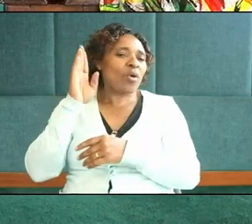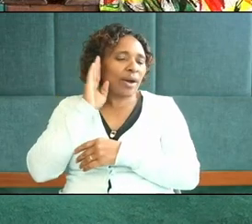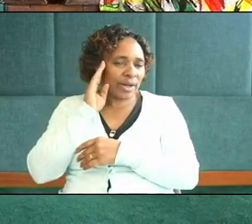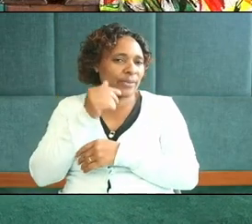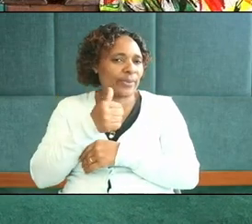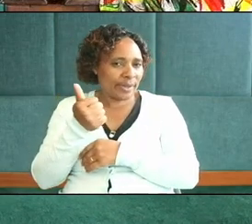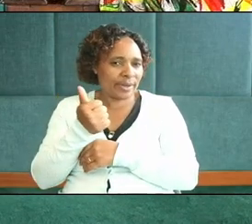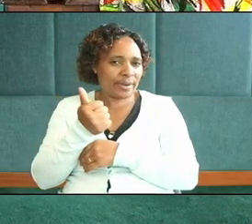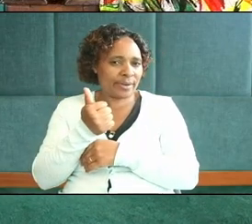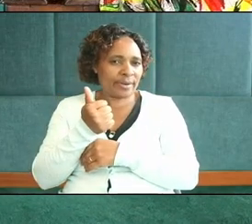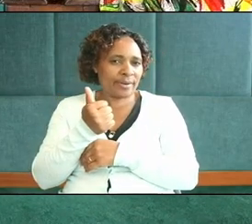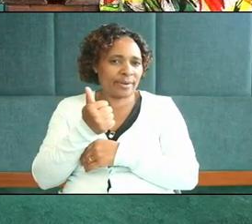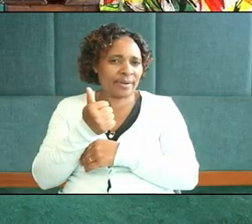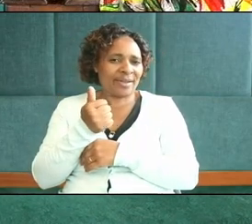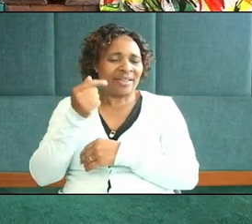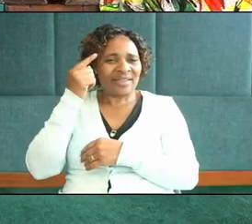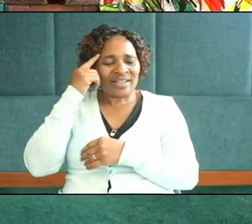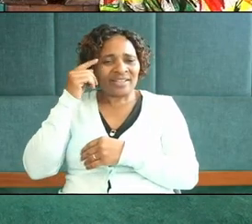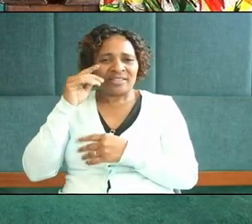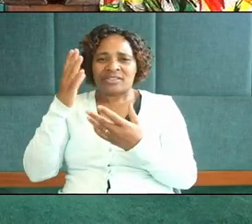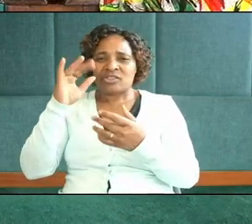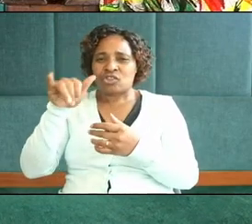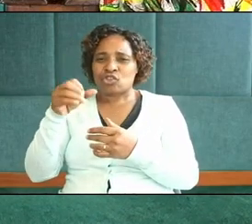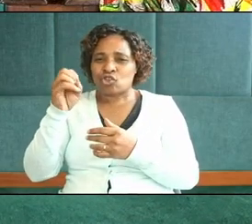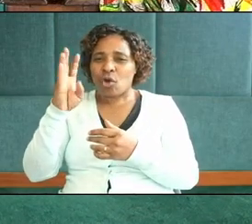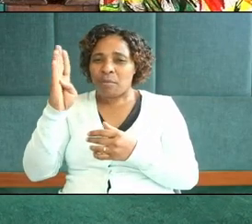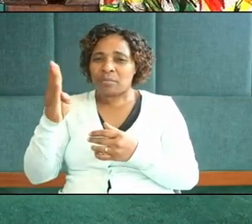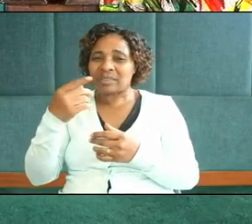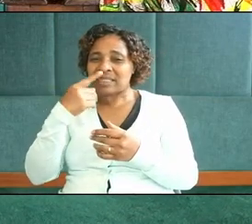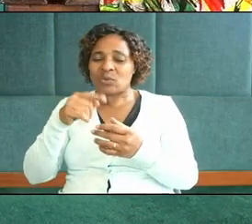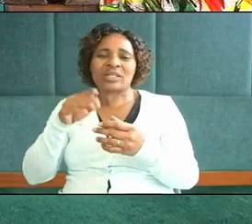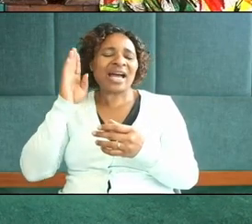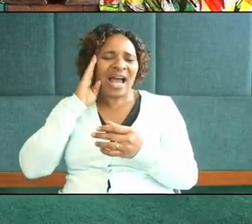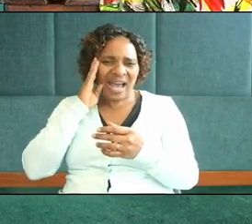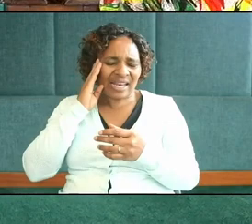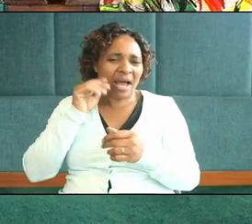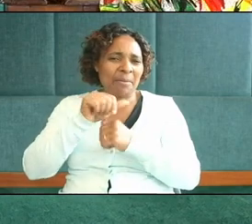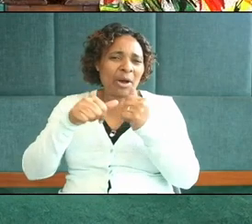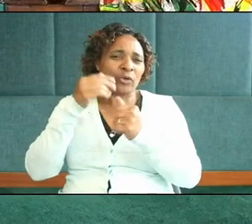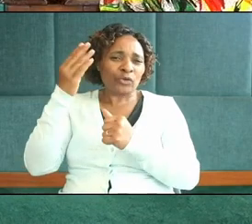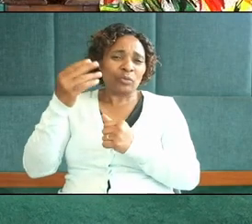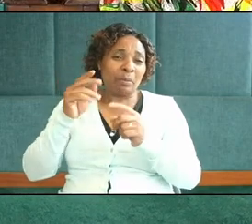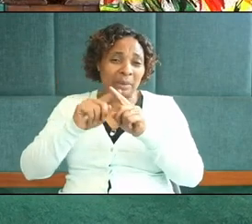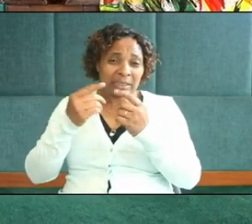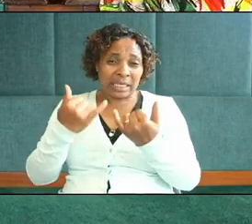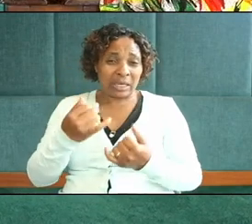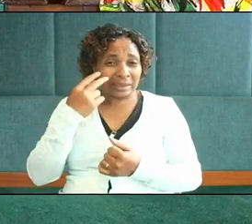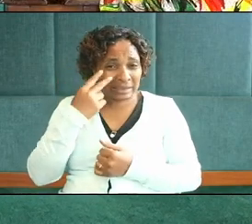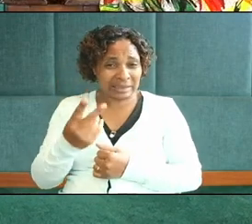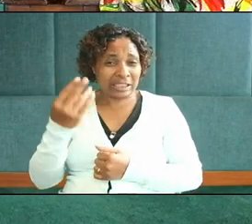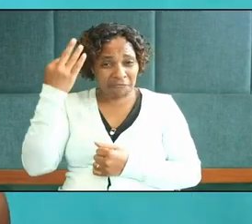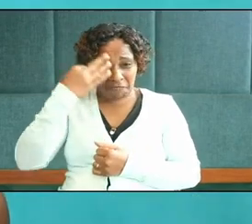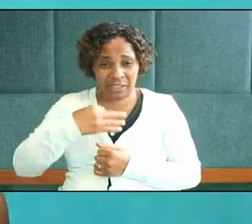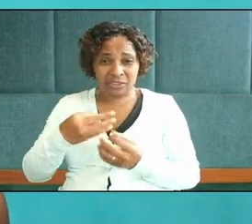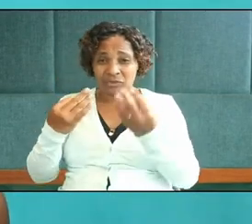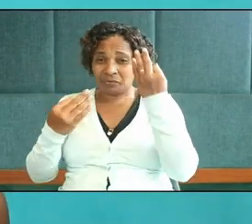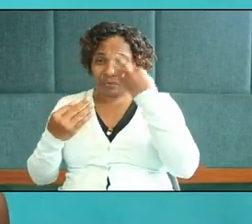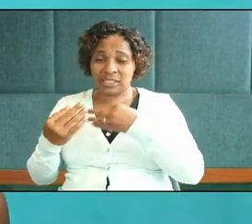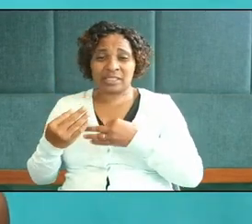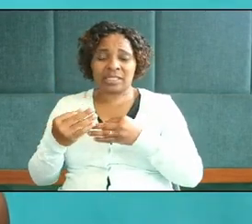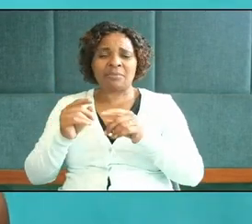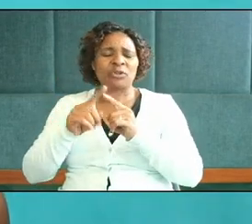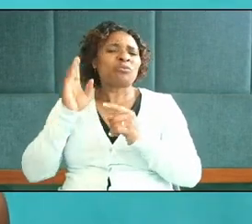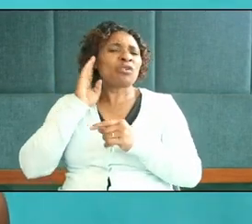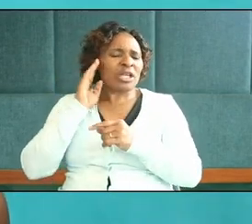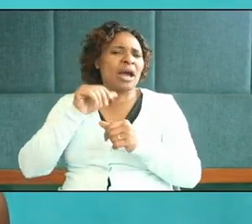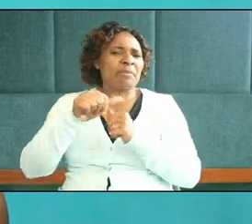right? I think it's Job where it says, I heard about you, but now I have seen you face to face. So you can hear about God,